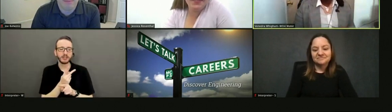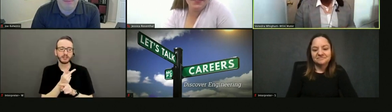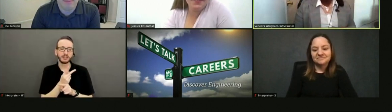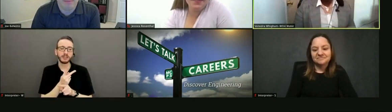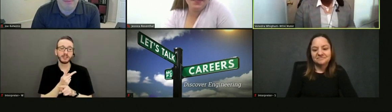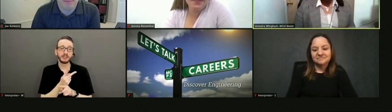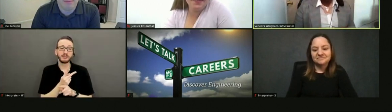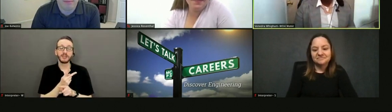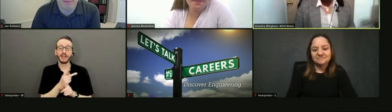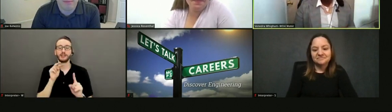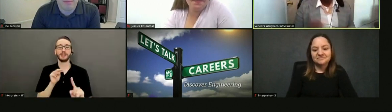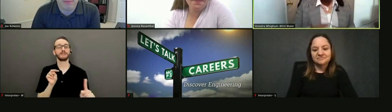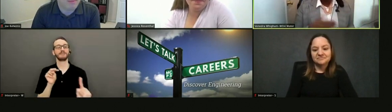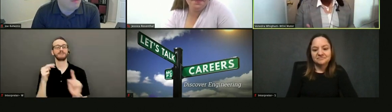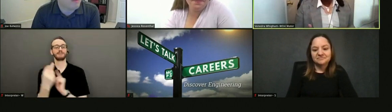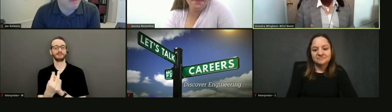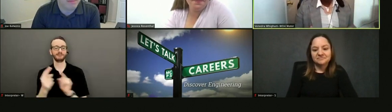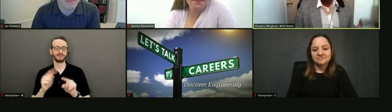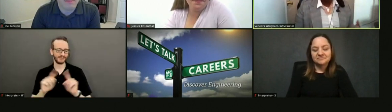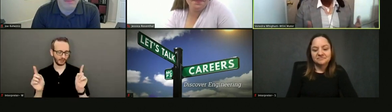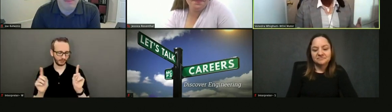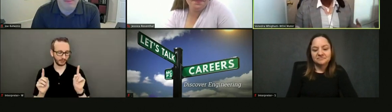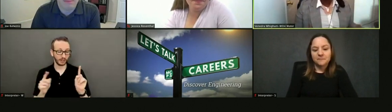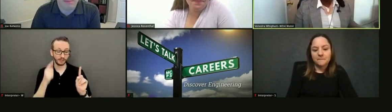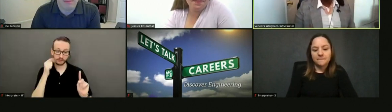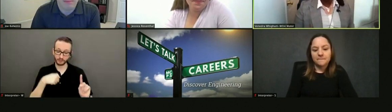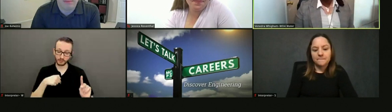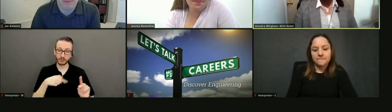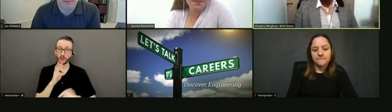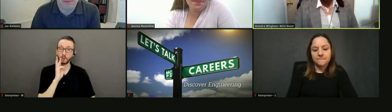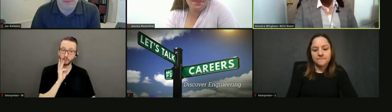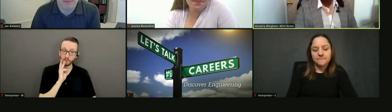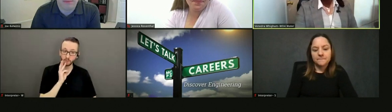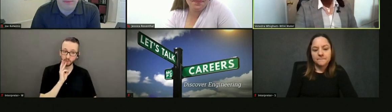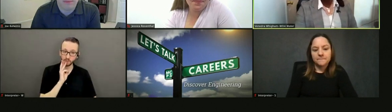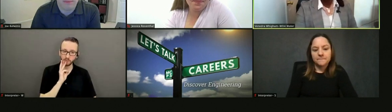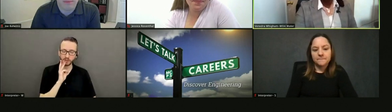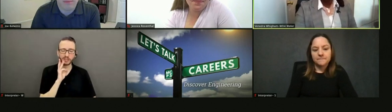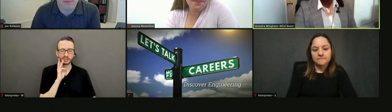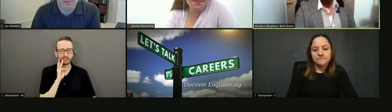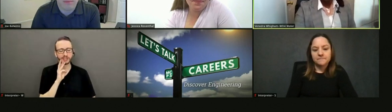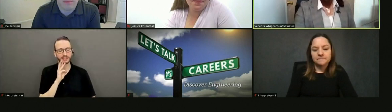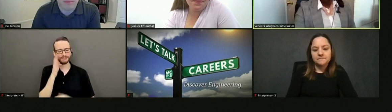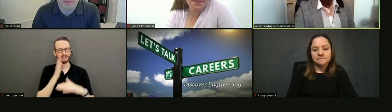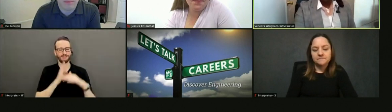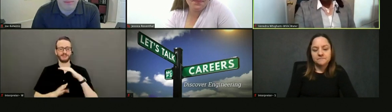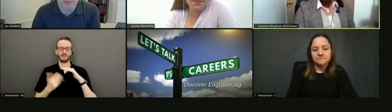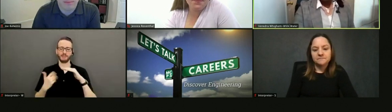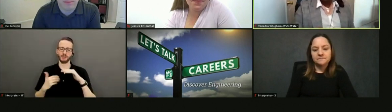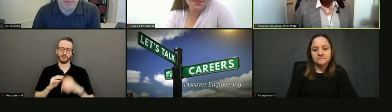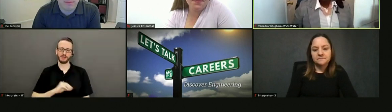it's a different way of looking at it. And for me, in the water, on the water and wastewater sector, it's really humbling to work.